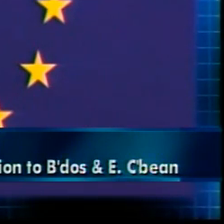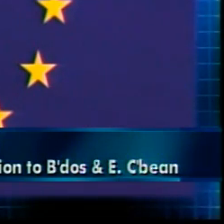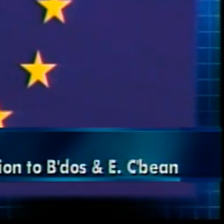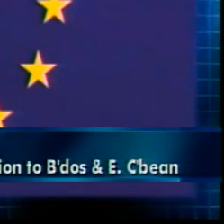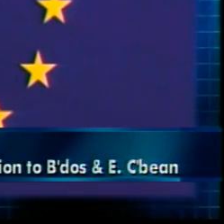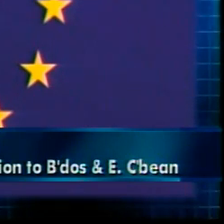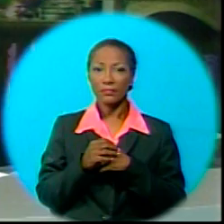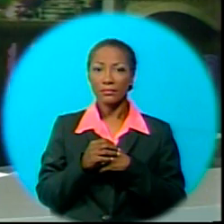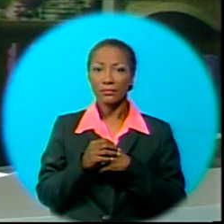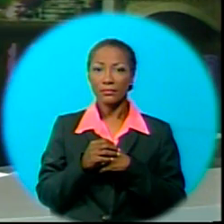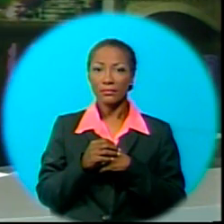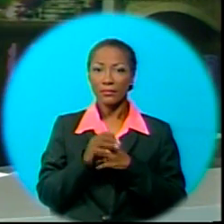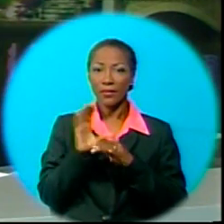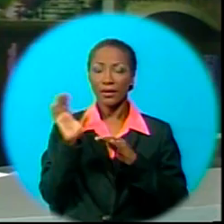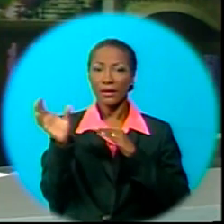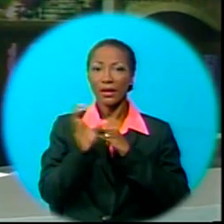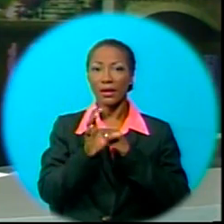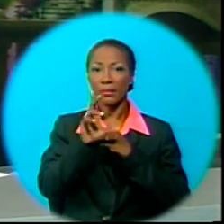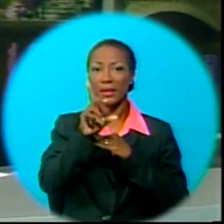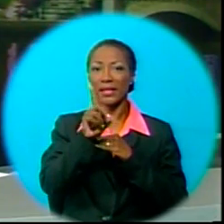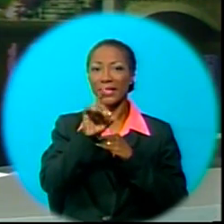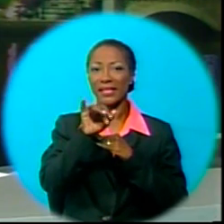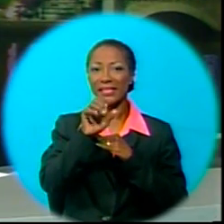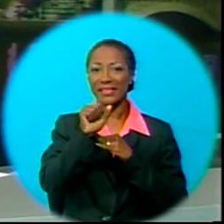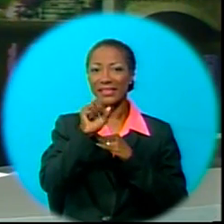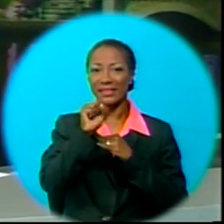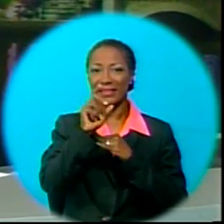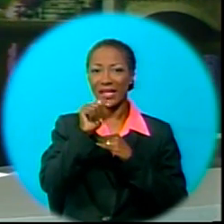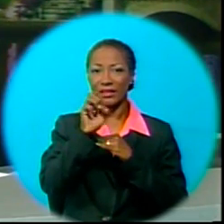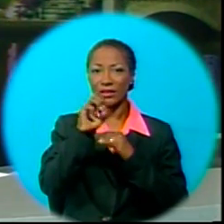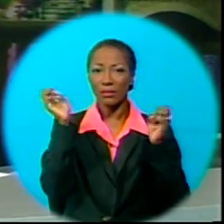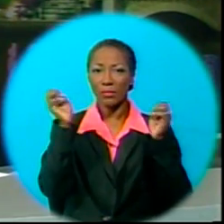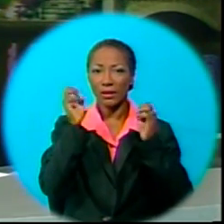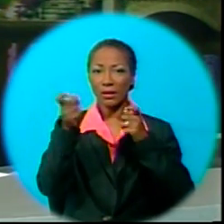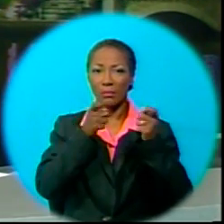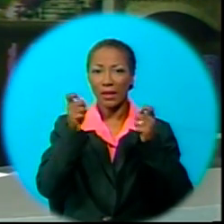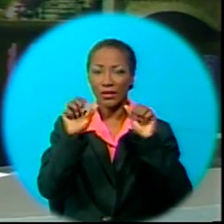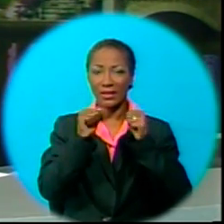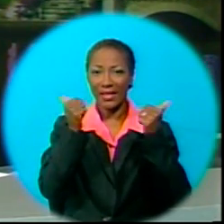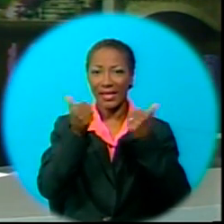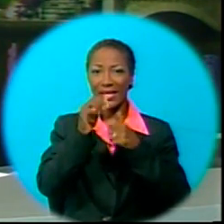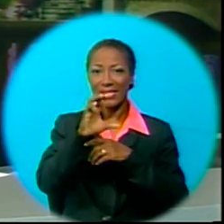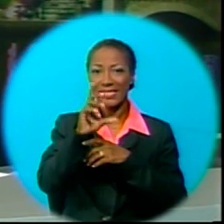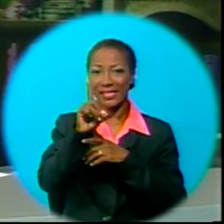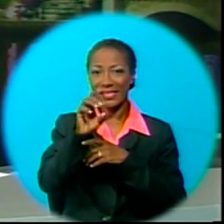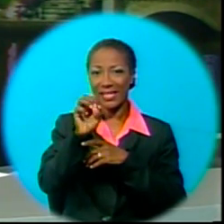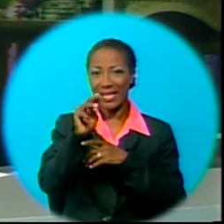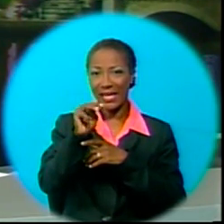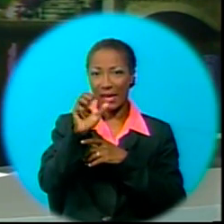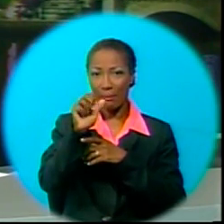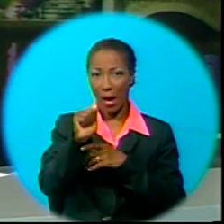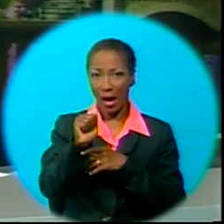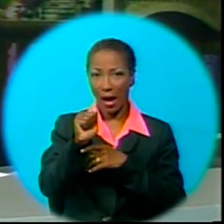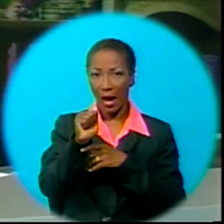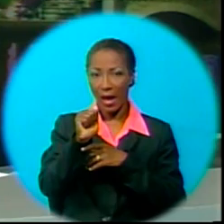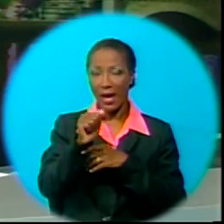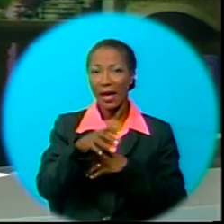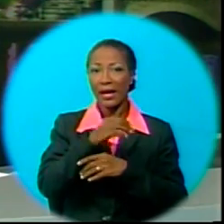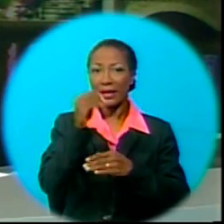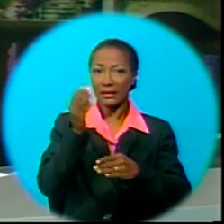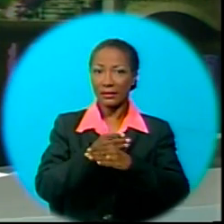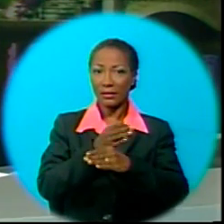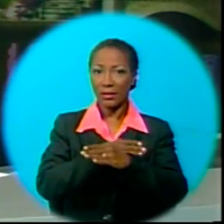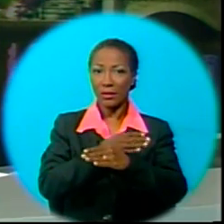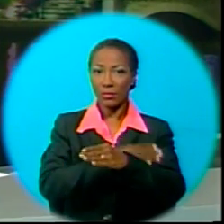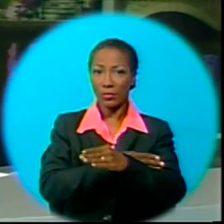Health Organization. Well, the Barbados-based Caribbean Disaster Emergency Management Agency, or SEDEMA, has ramped up